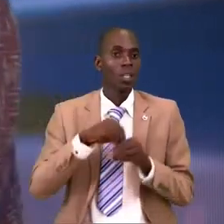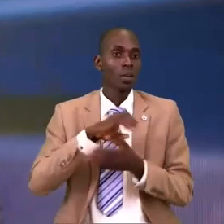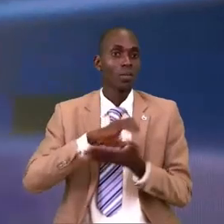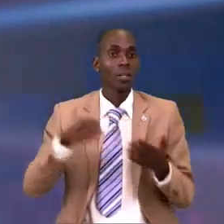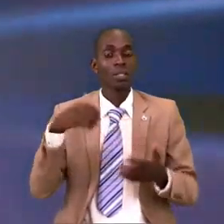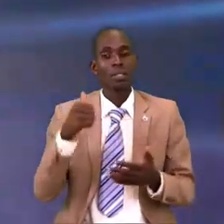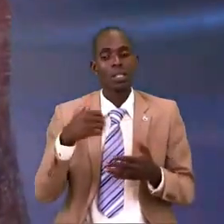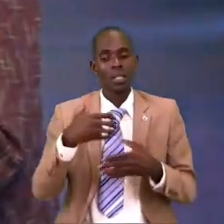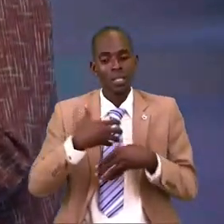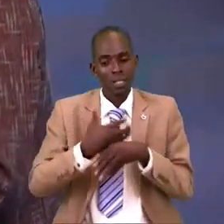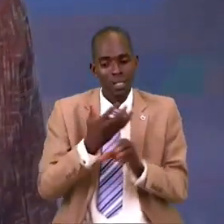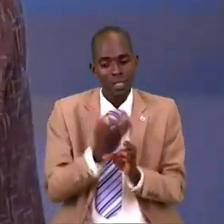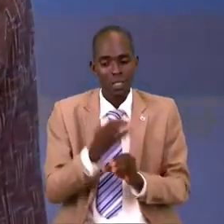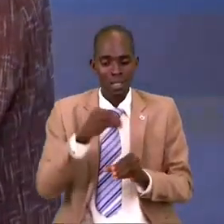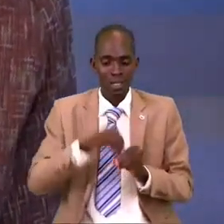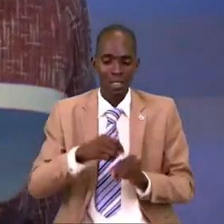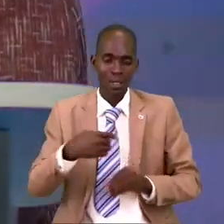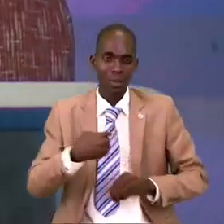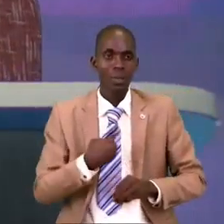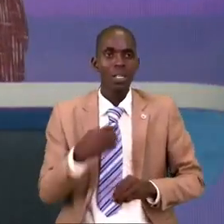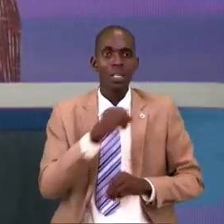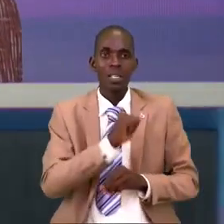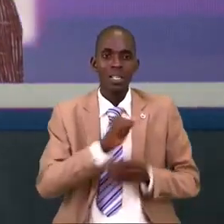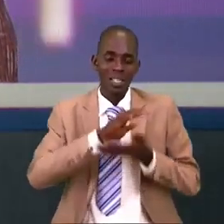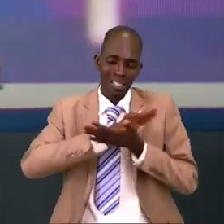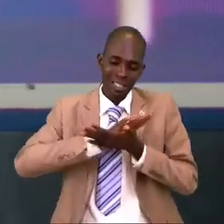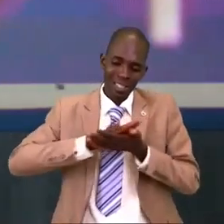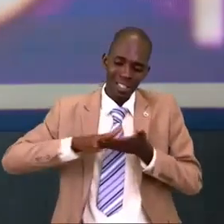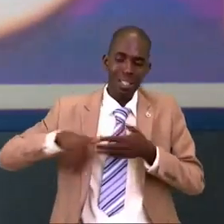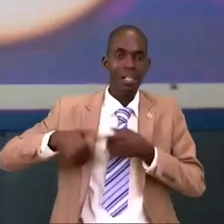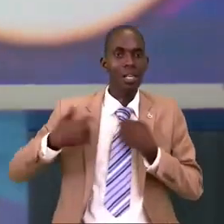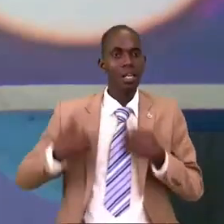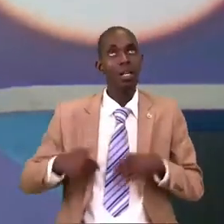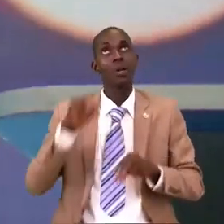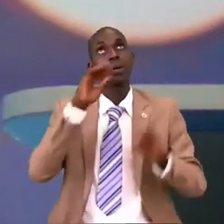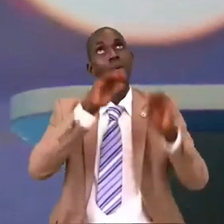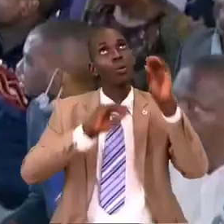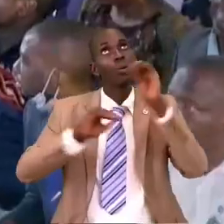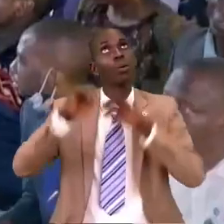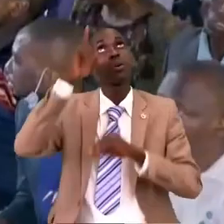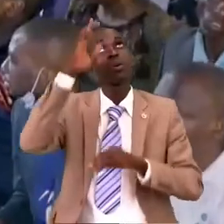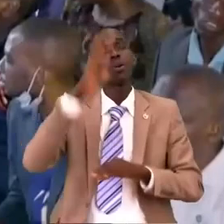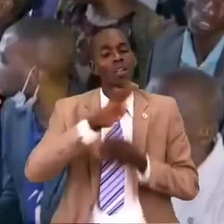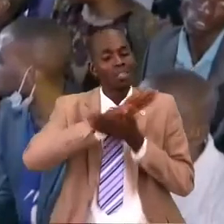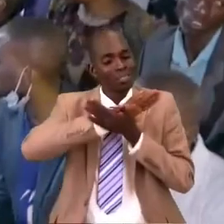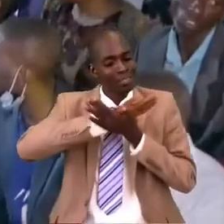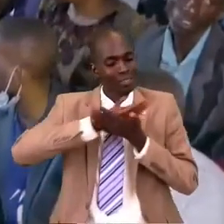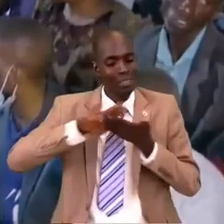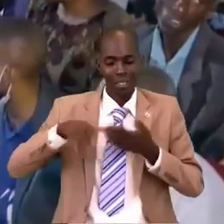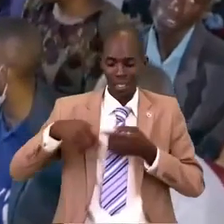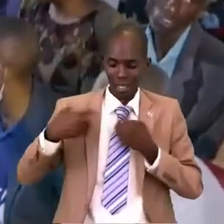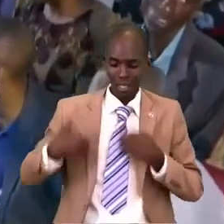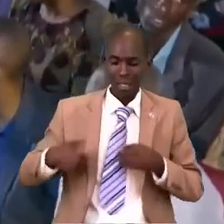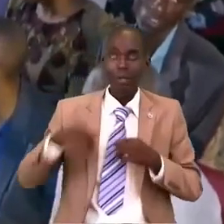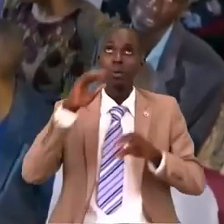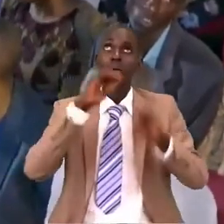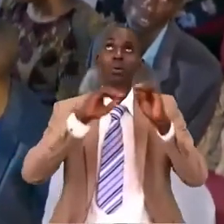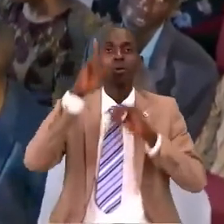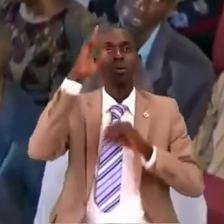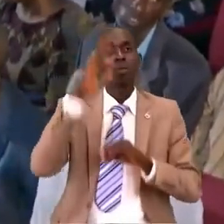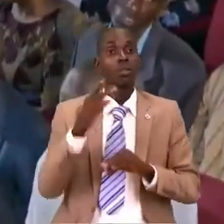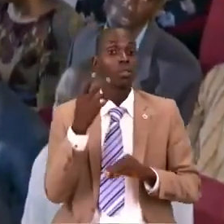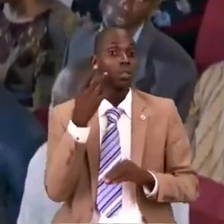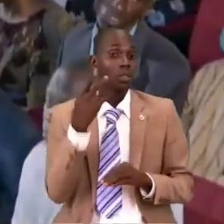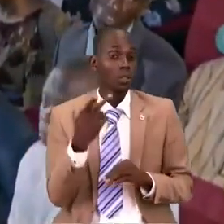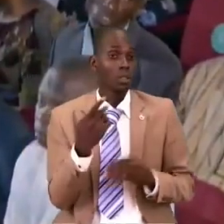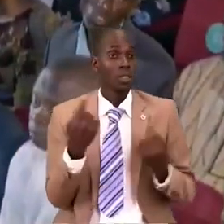heart, O God. You see, sin had defiled our hearts, made our hearts dirty.